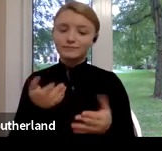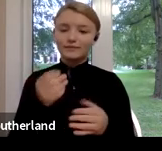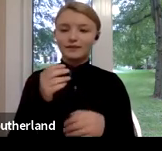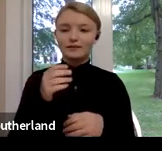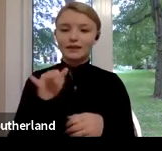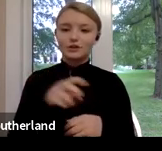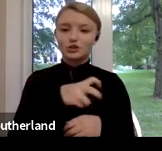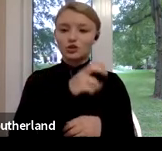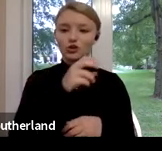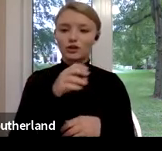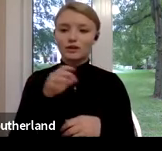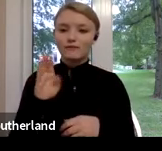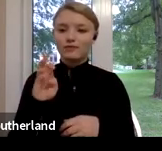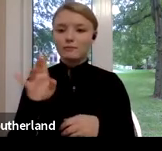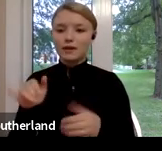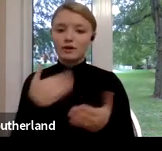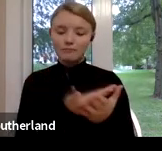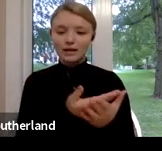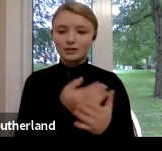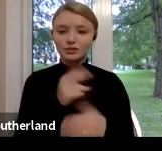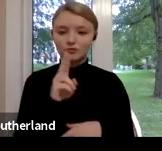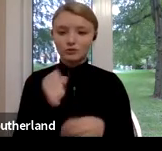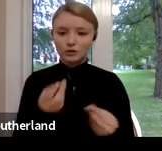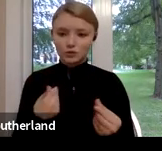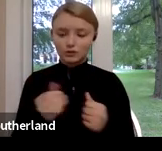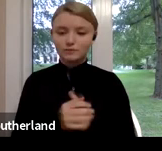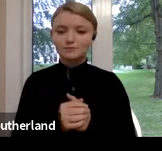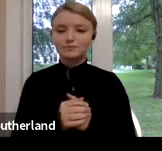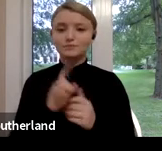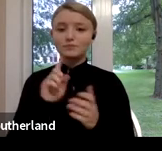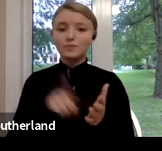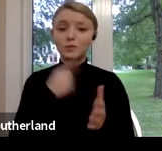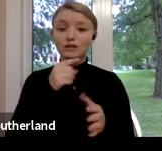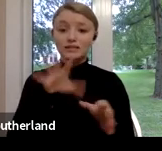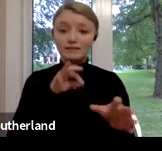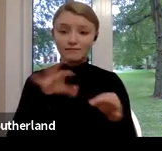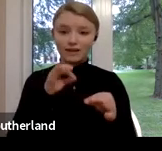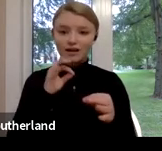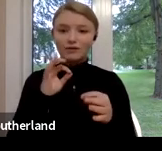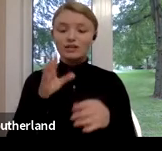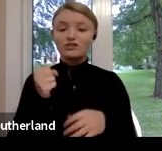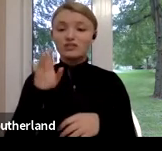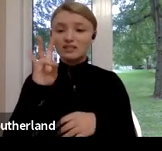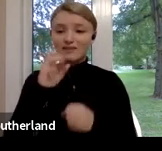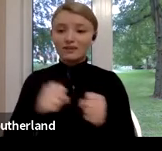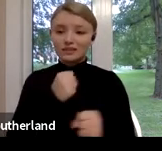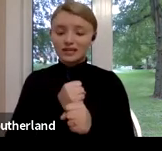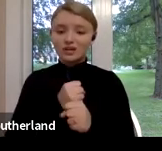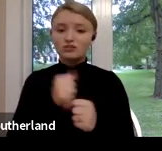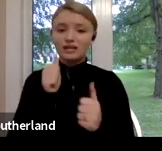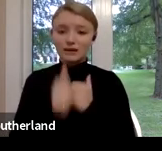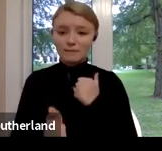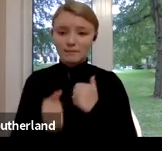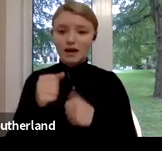So once Gary found Ningxia, it took 7 years to get it past customs in the U.S. and to get it formulated because